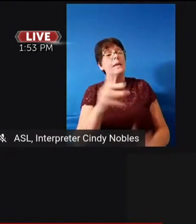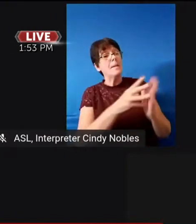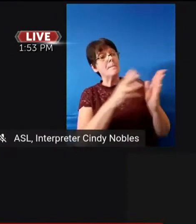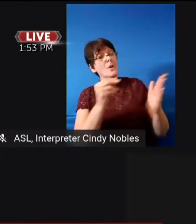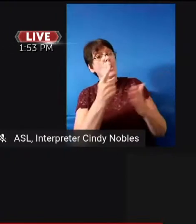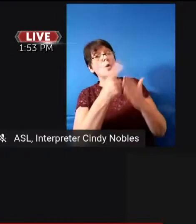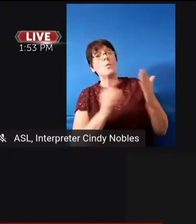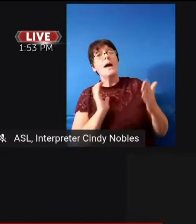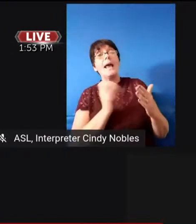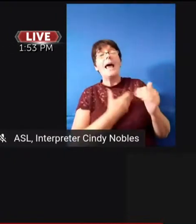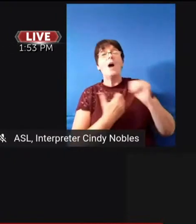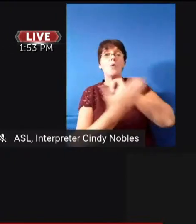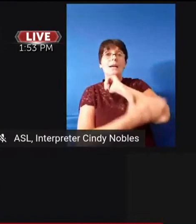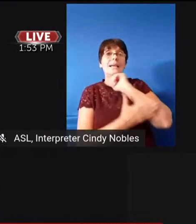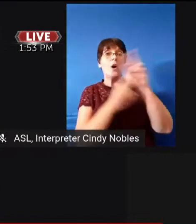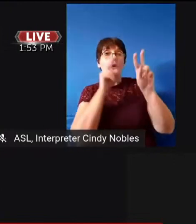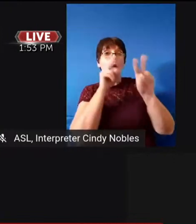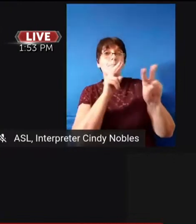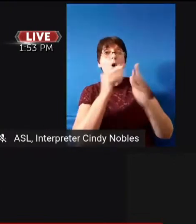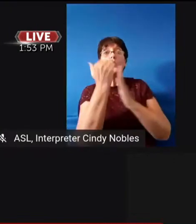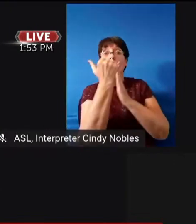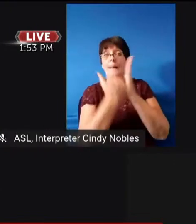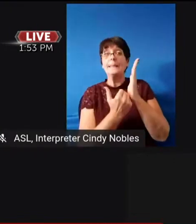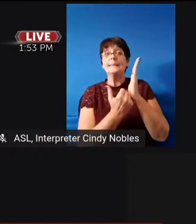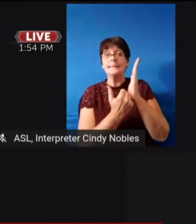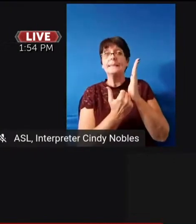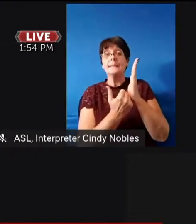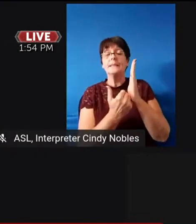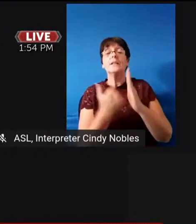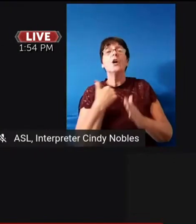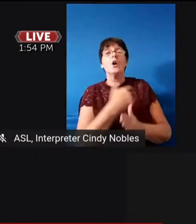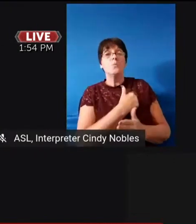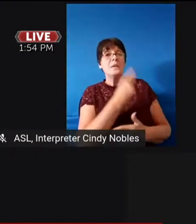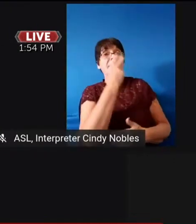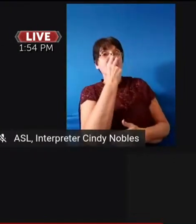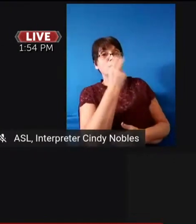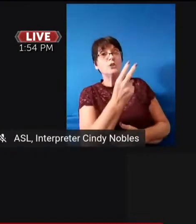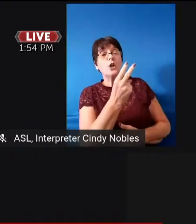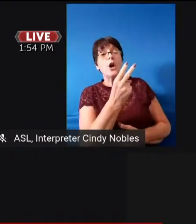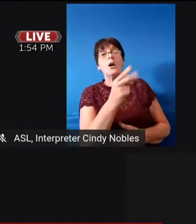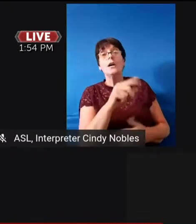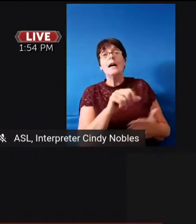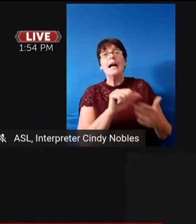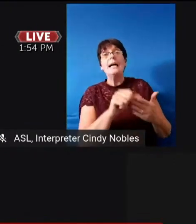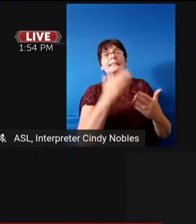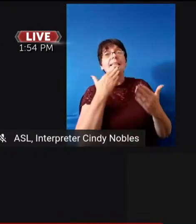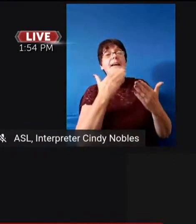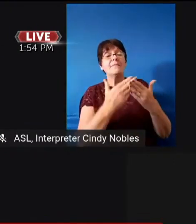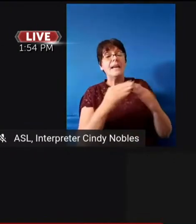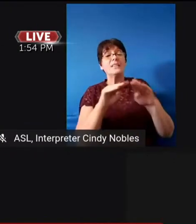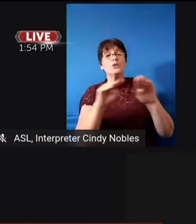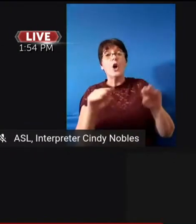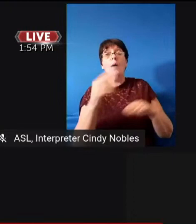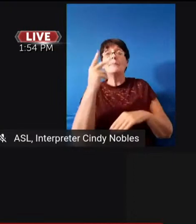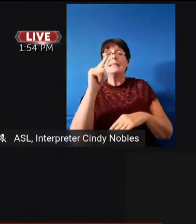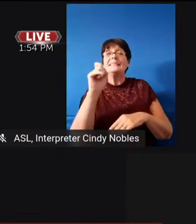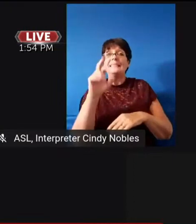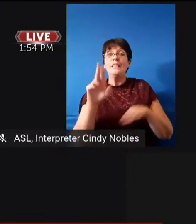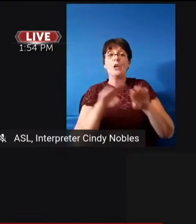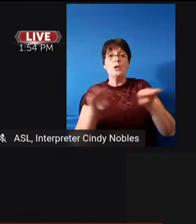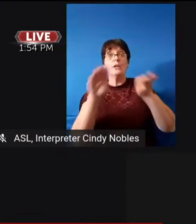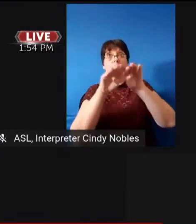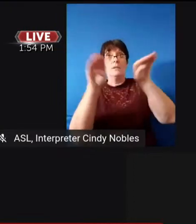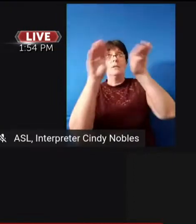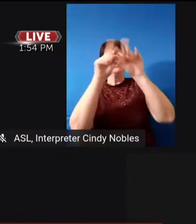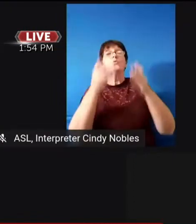county monitoring list was built around, which we saw as an effective top tier threshold to really